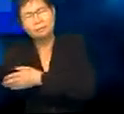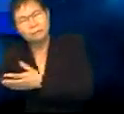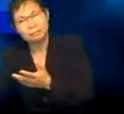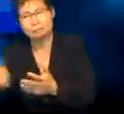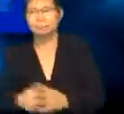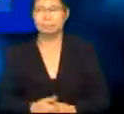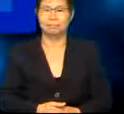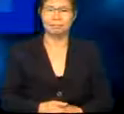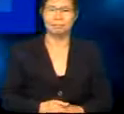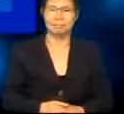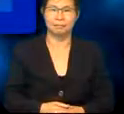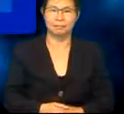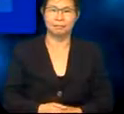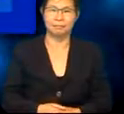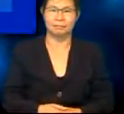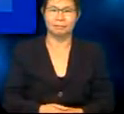etc.